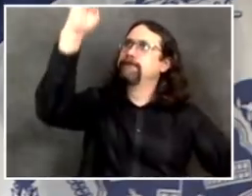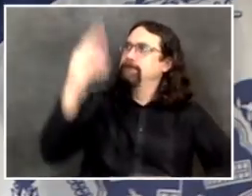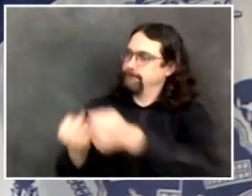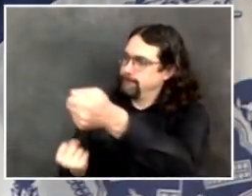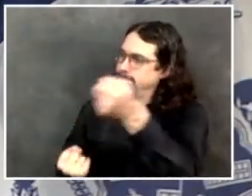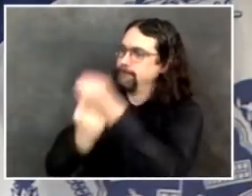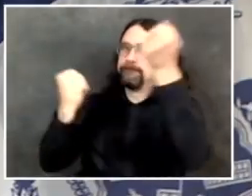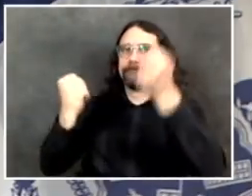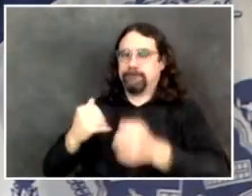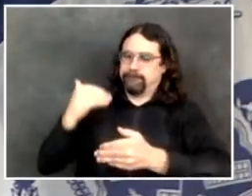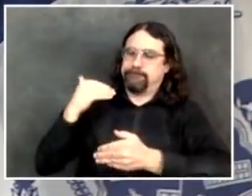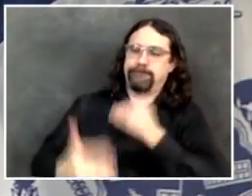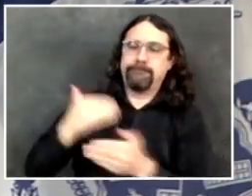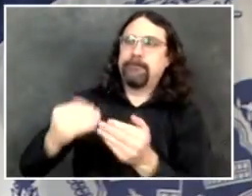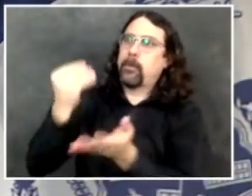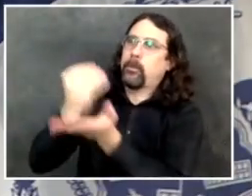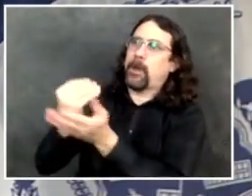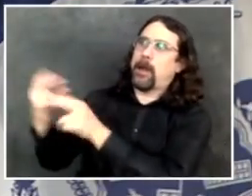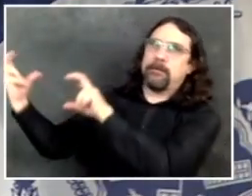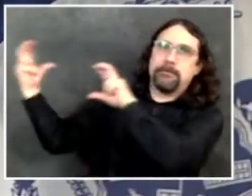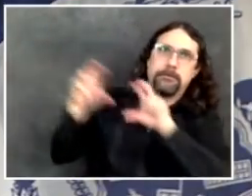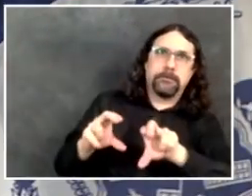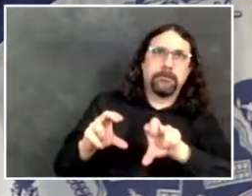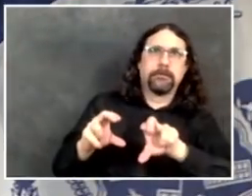colleagues in the media.